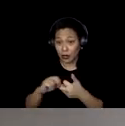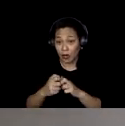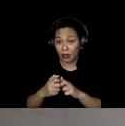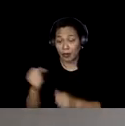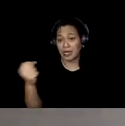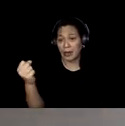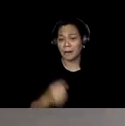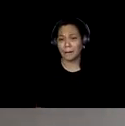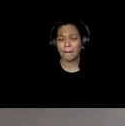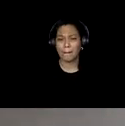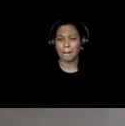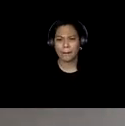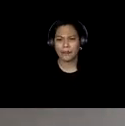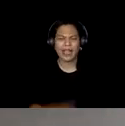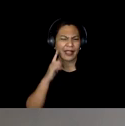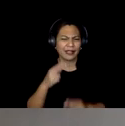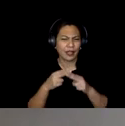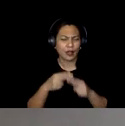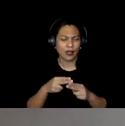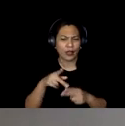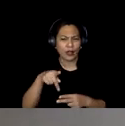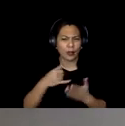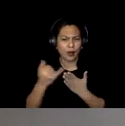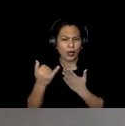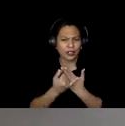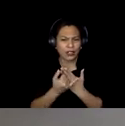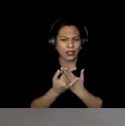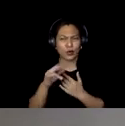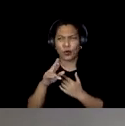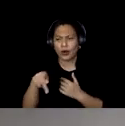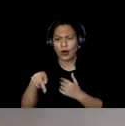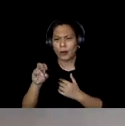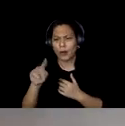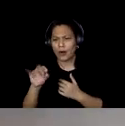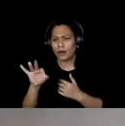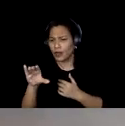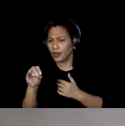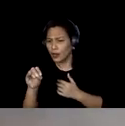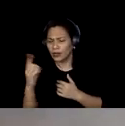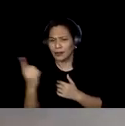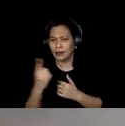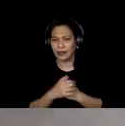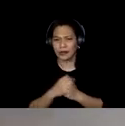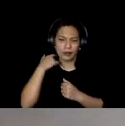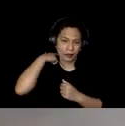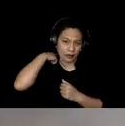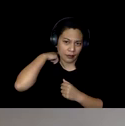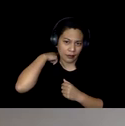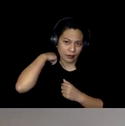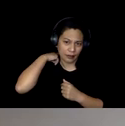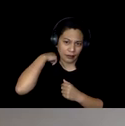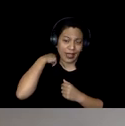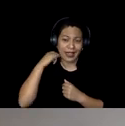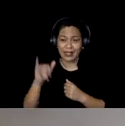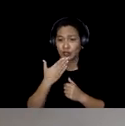like, I think you call it project or portfolios. Yeah, something like that. Yeah, I think that is a good